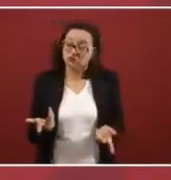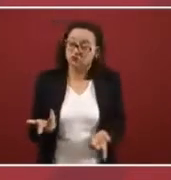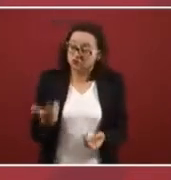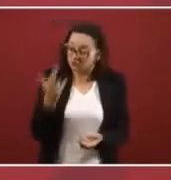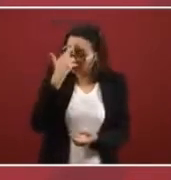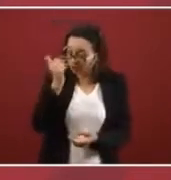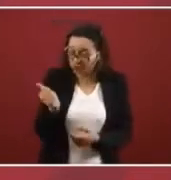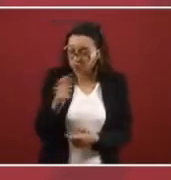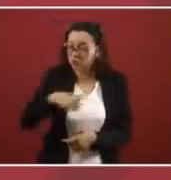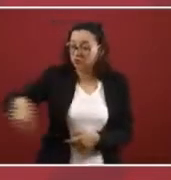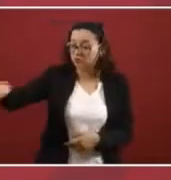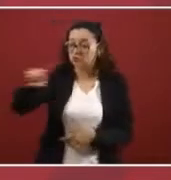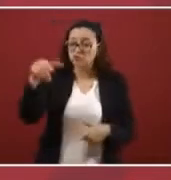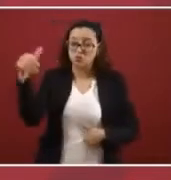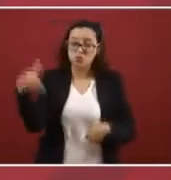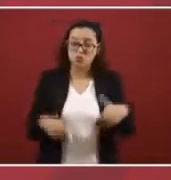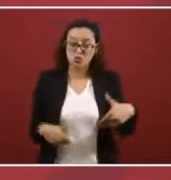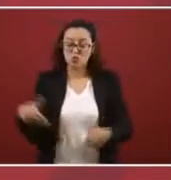with reason,